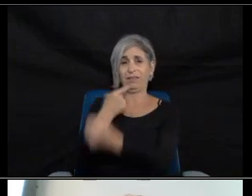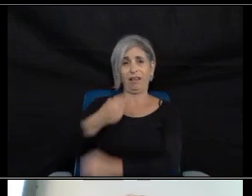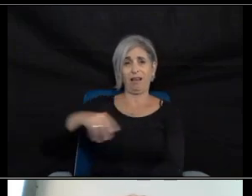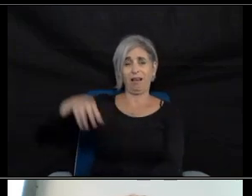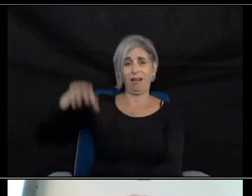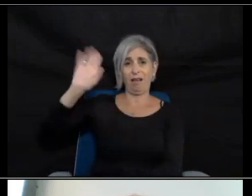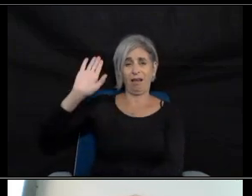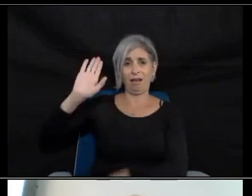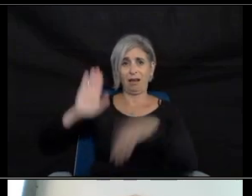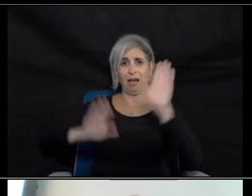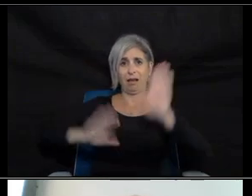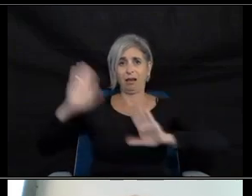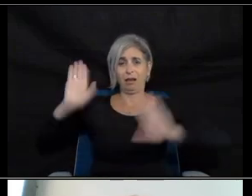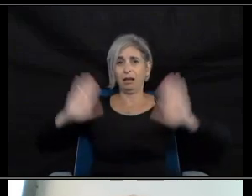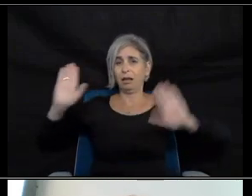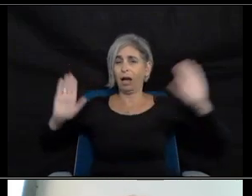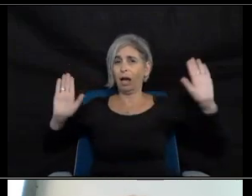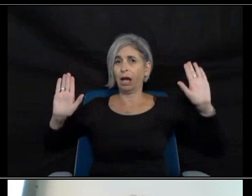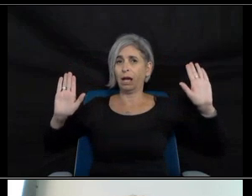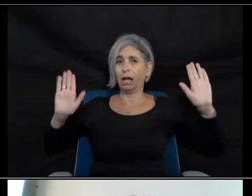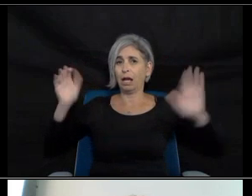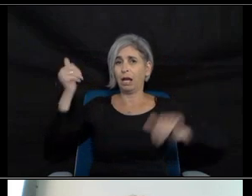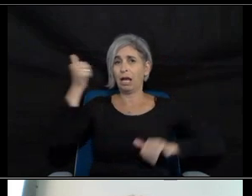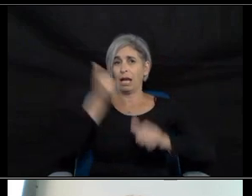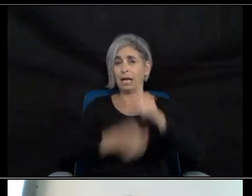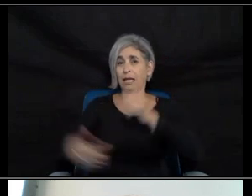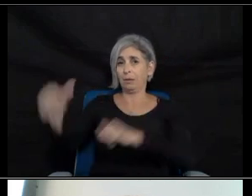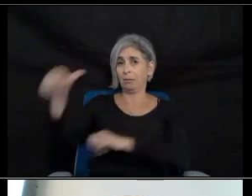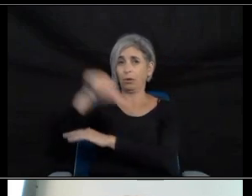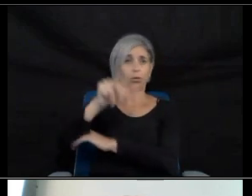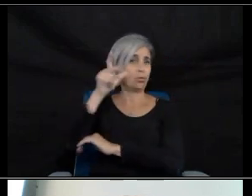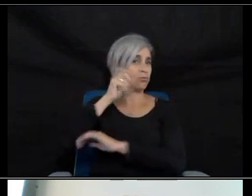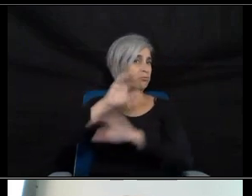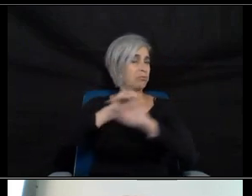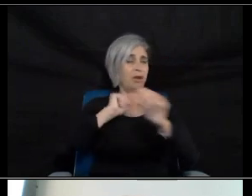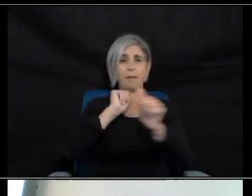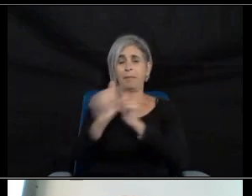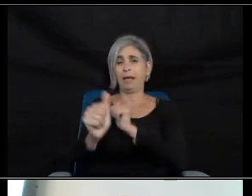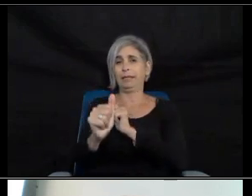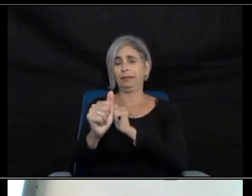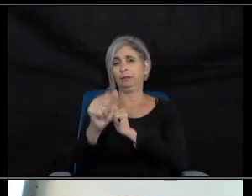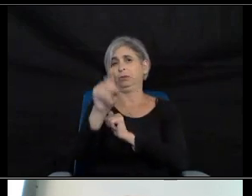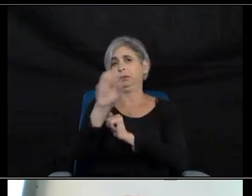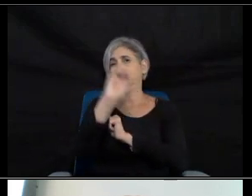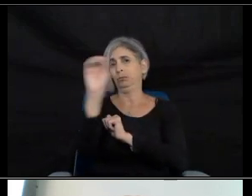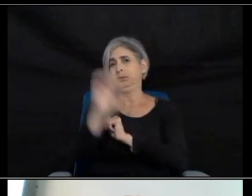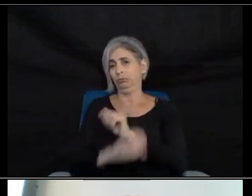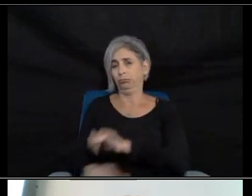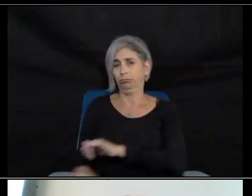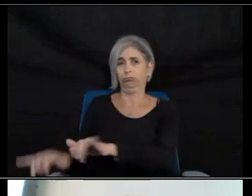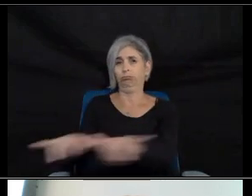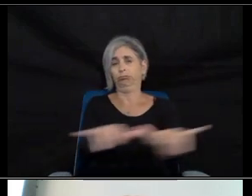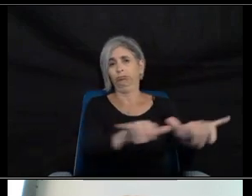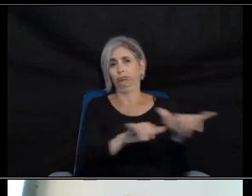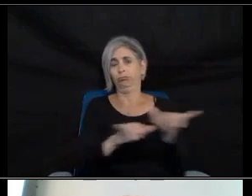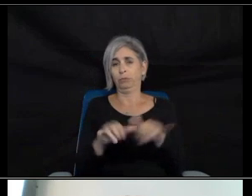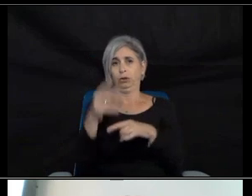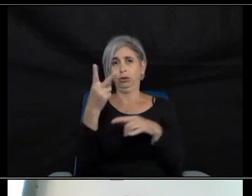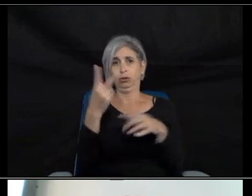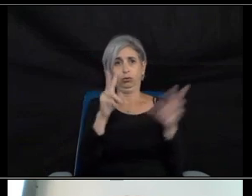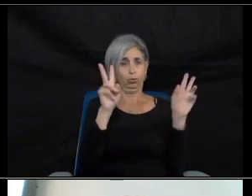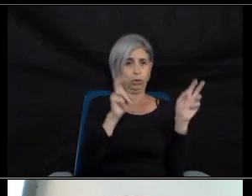aye. Aye. Aye. Aye. Any opposed? Hearing none, motion passes unanimously. We have two regular